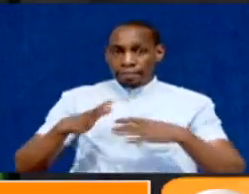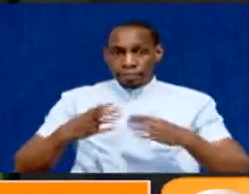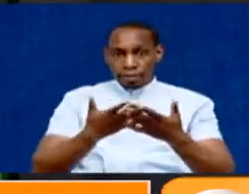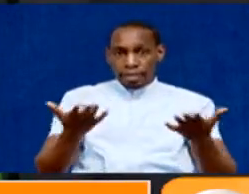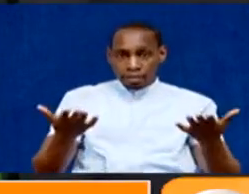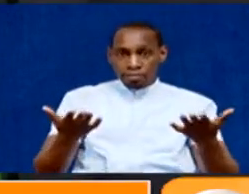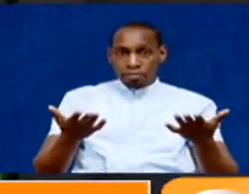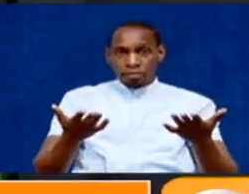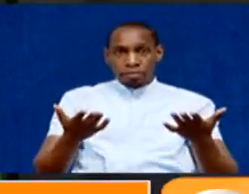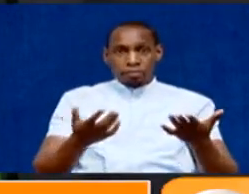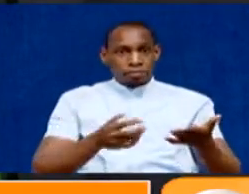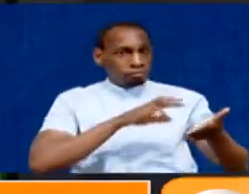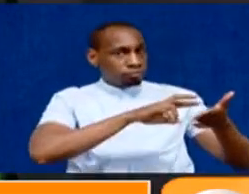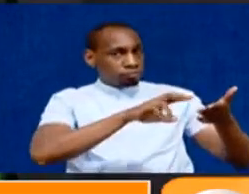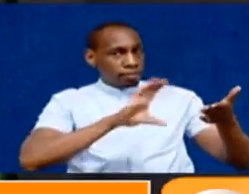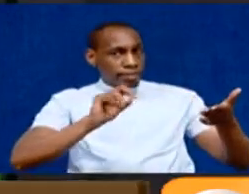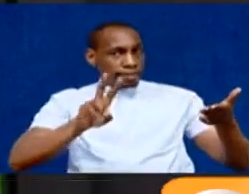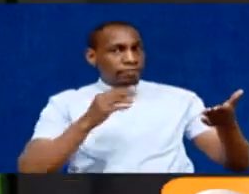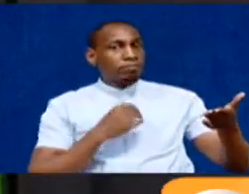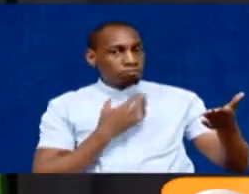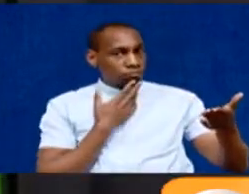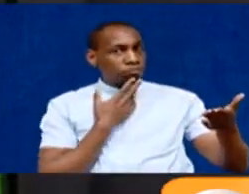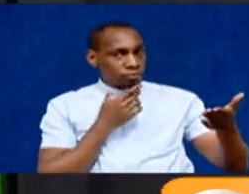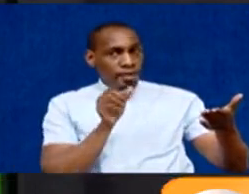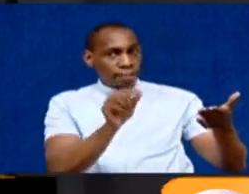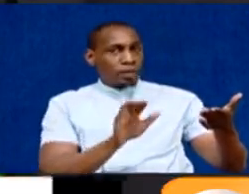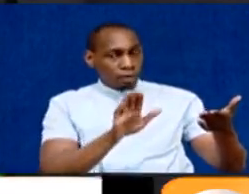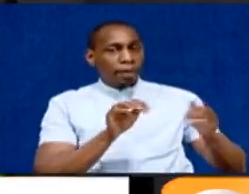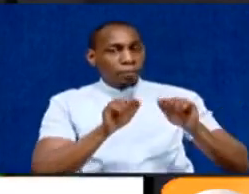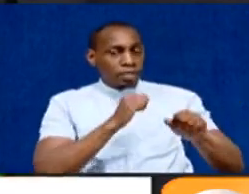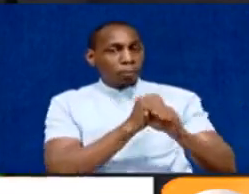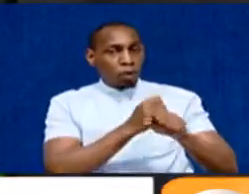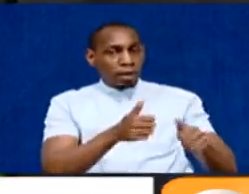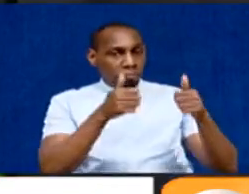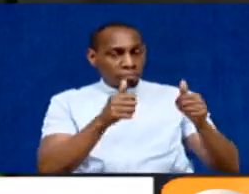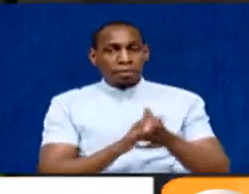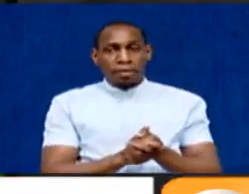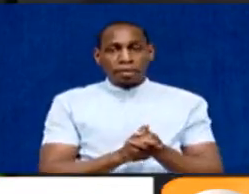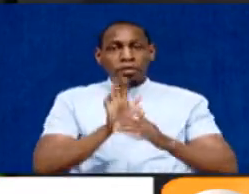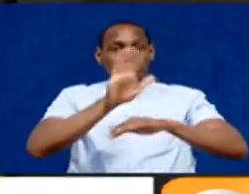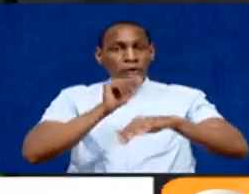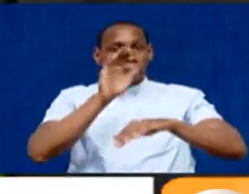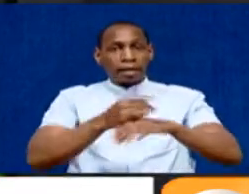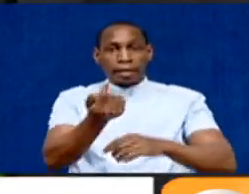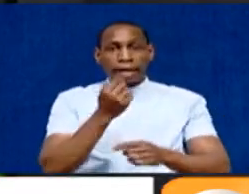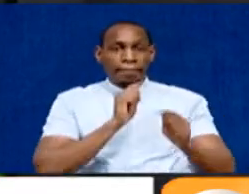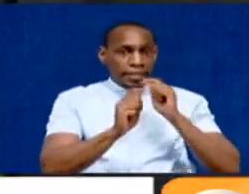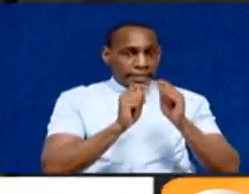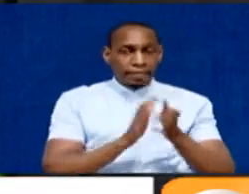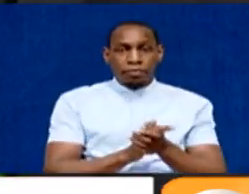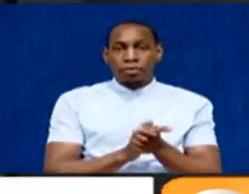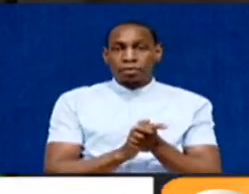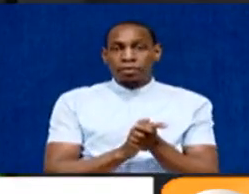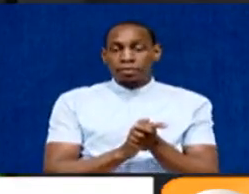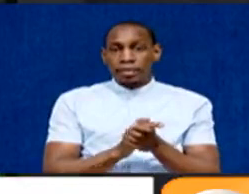people go and look at my resume. They are like, this guy can perform. Eh? Let's call him for an interview. And